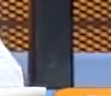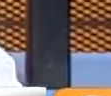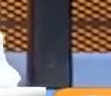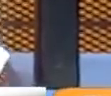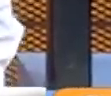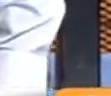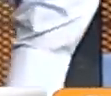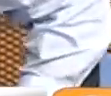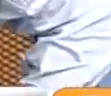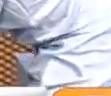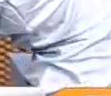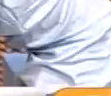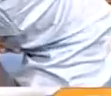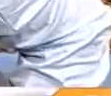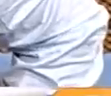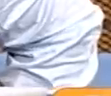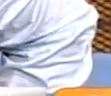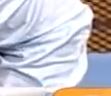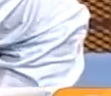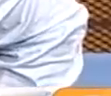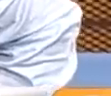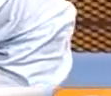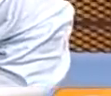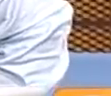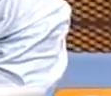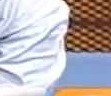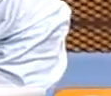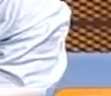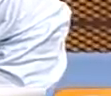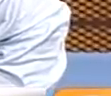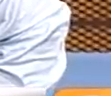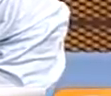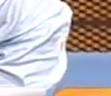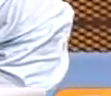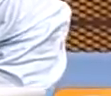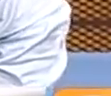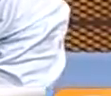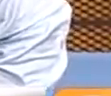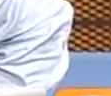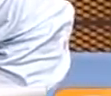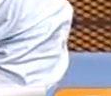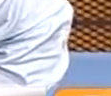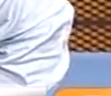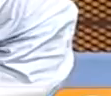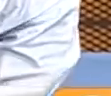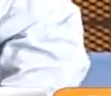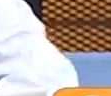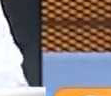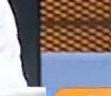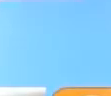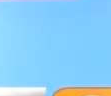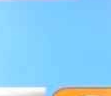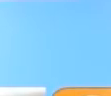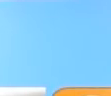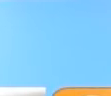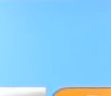of course, at Citizen TV Kenya. The hashtag is JK Live. JK Live takes a break. Yes, Monica, wana